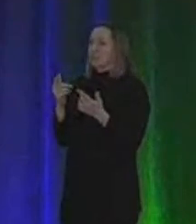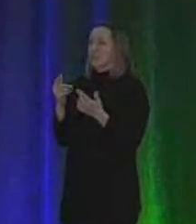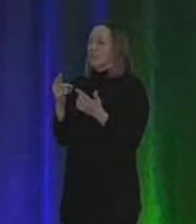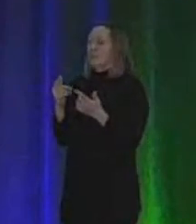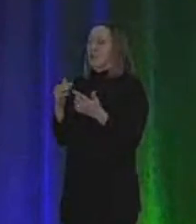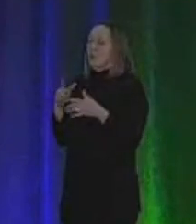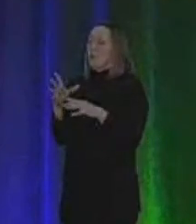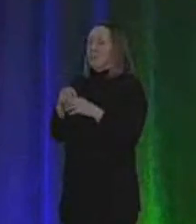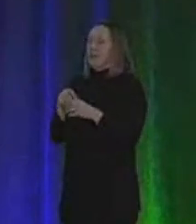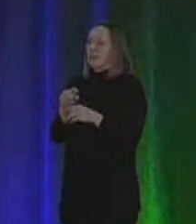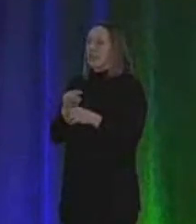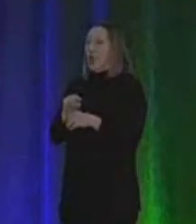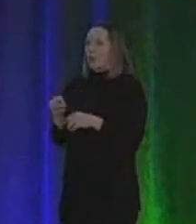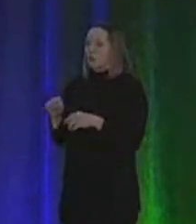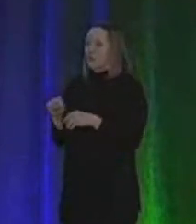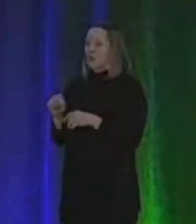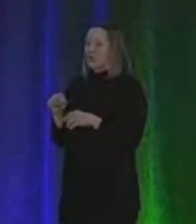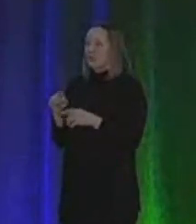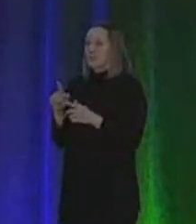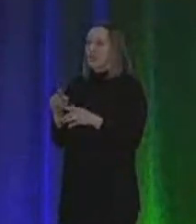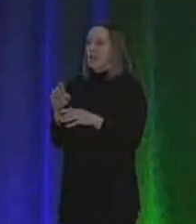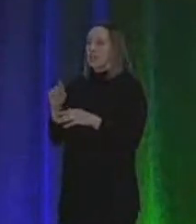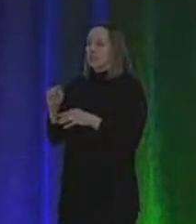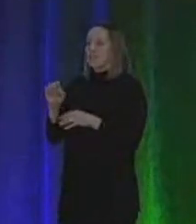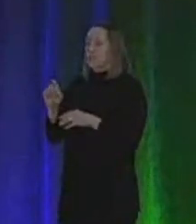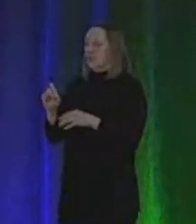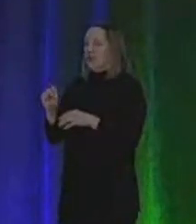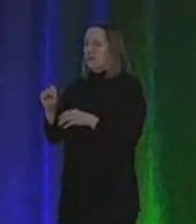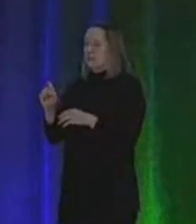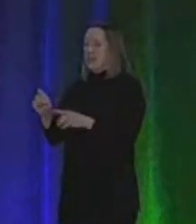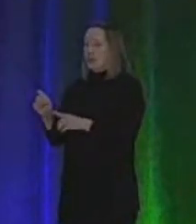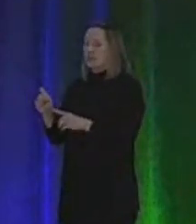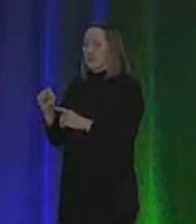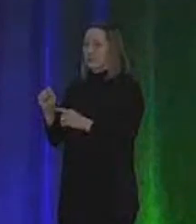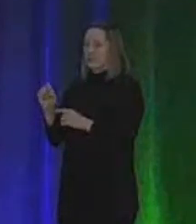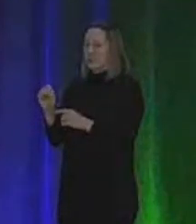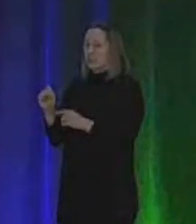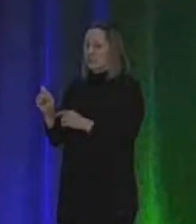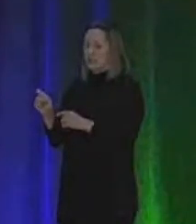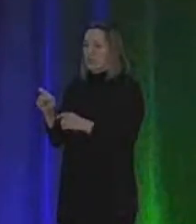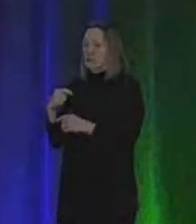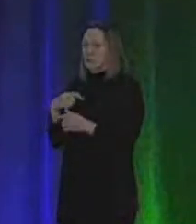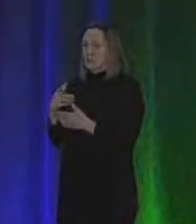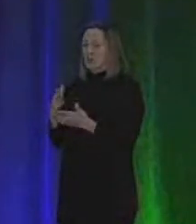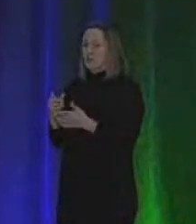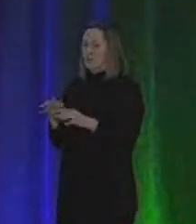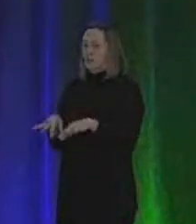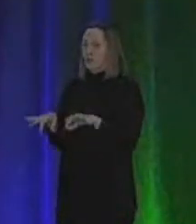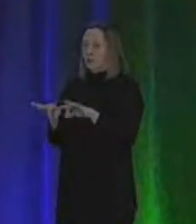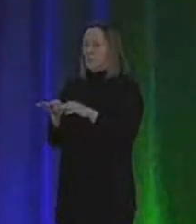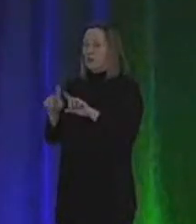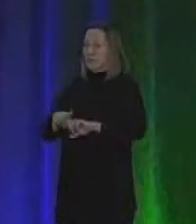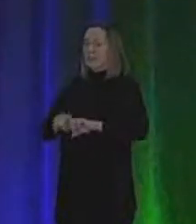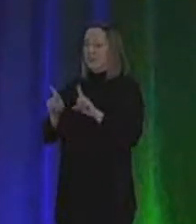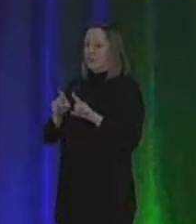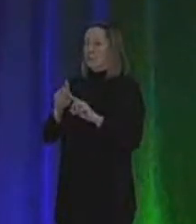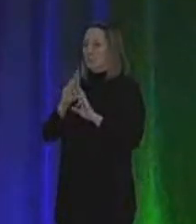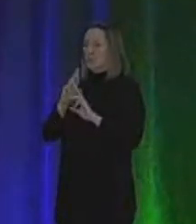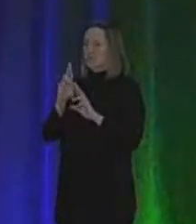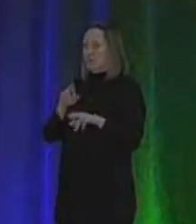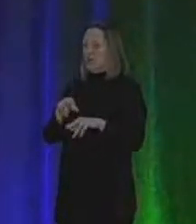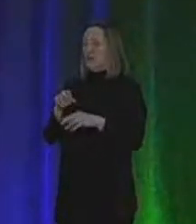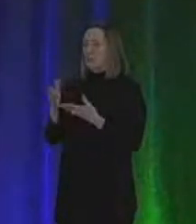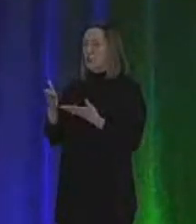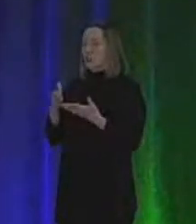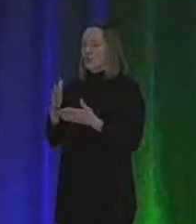in _document.tsx. And then we have our page.tsx, which is just a React component with a very important distinction. It's a React server